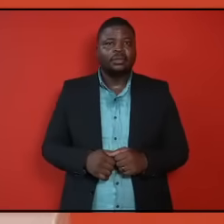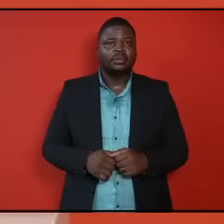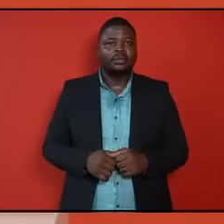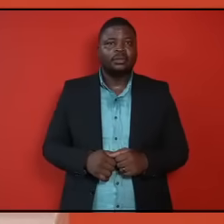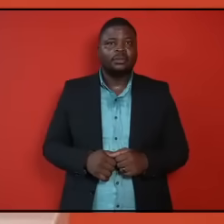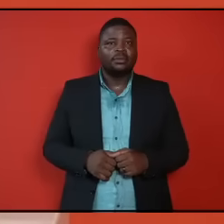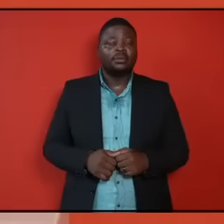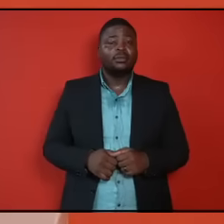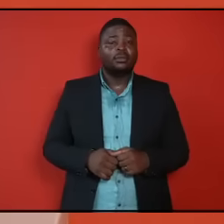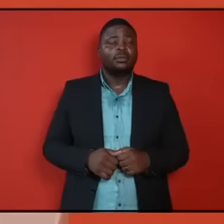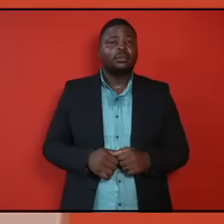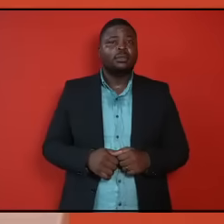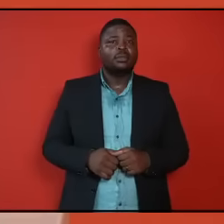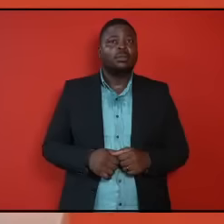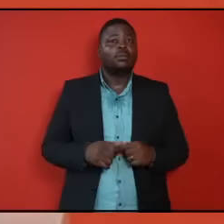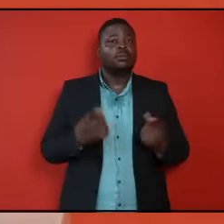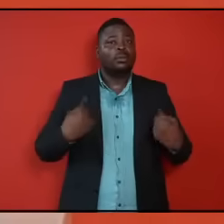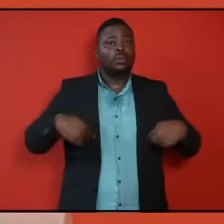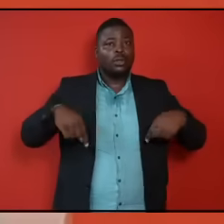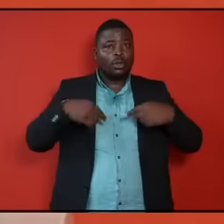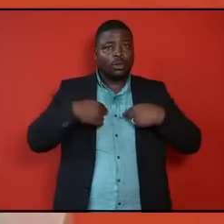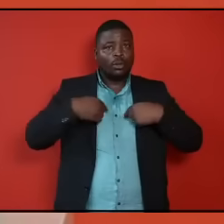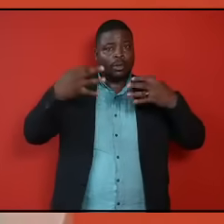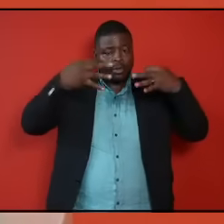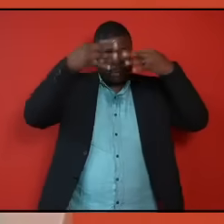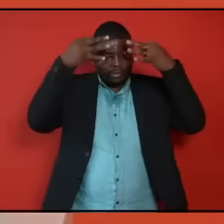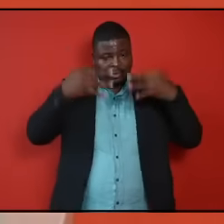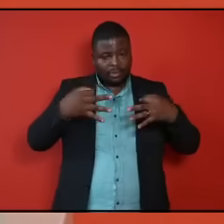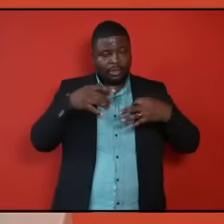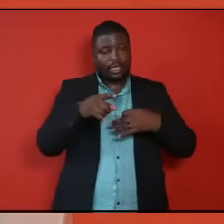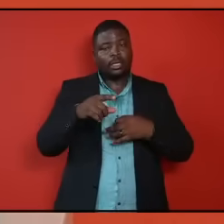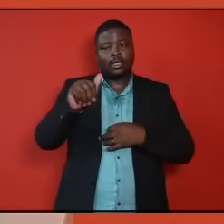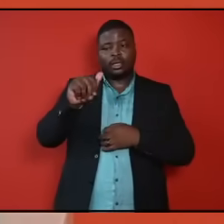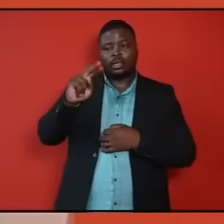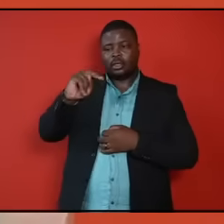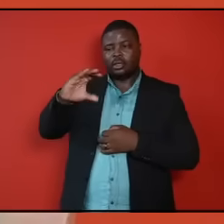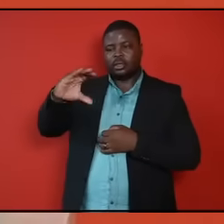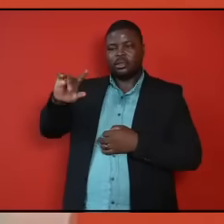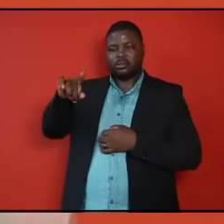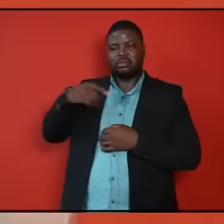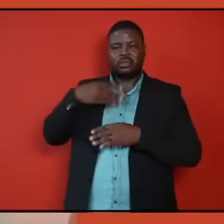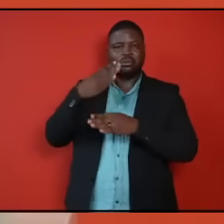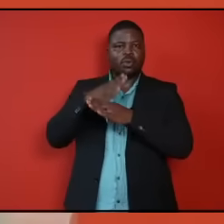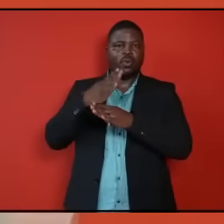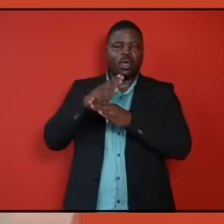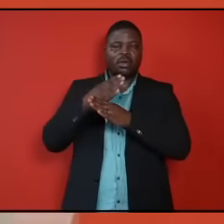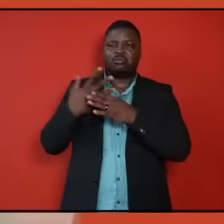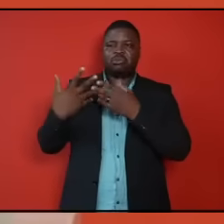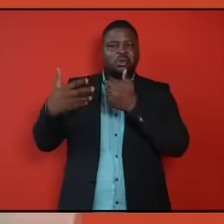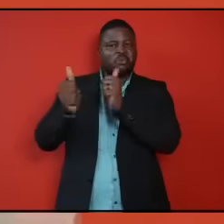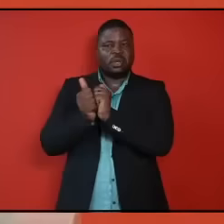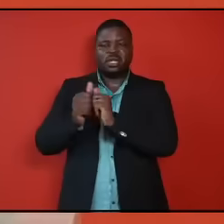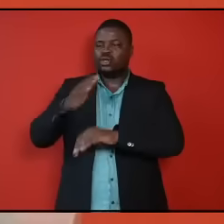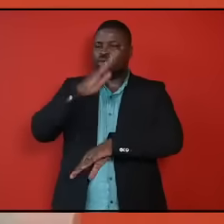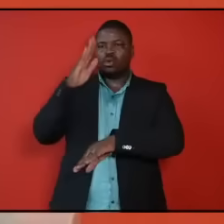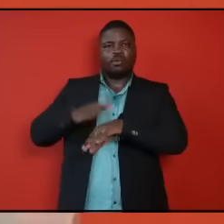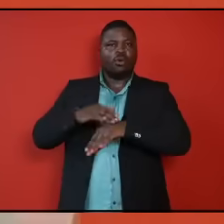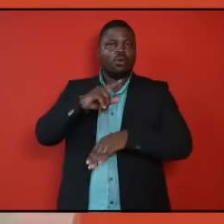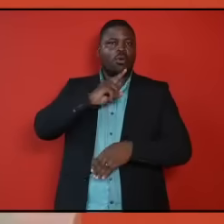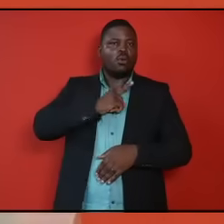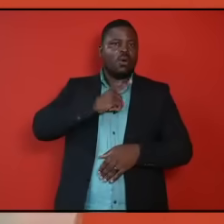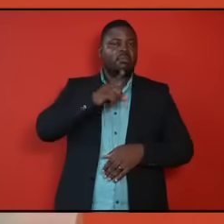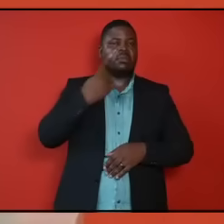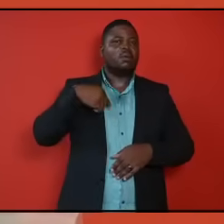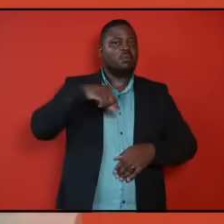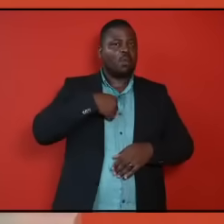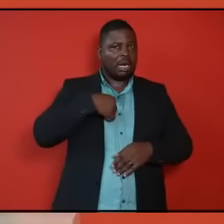work with the ANC out of a principle that when you are engaged in